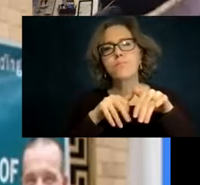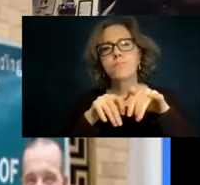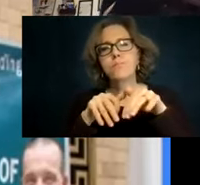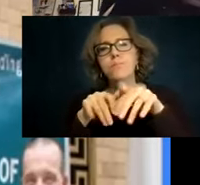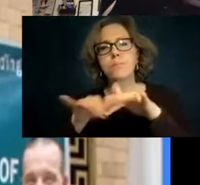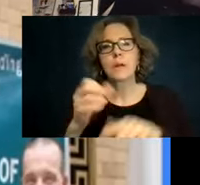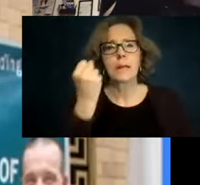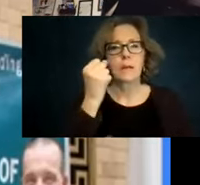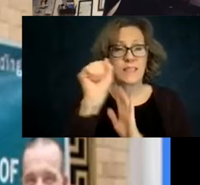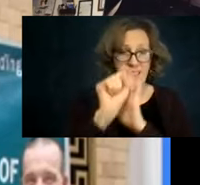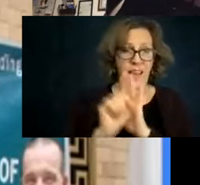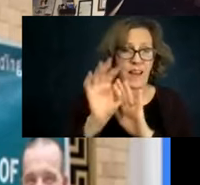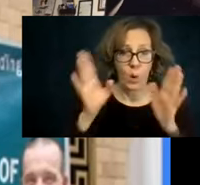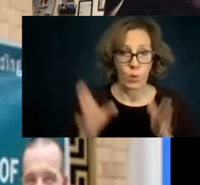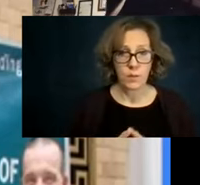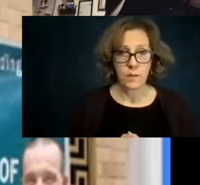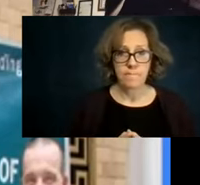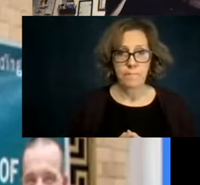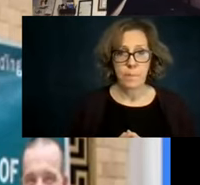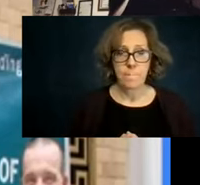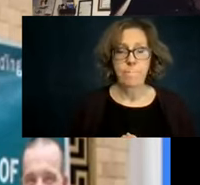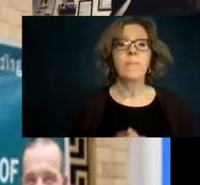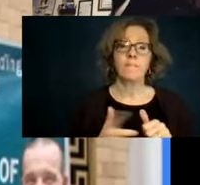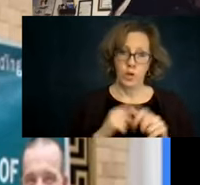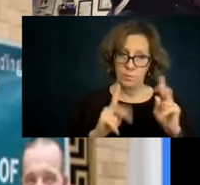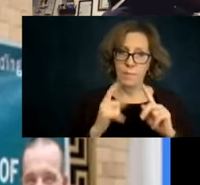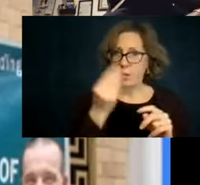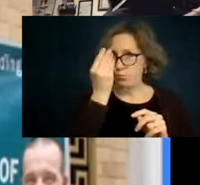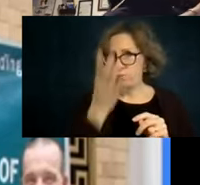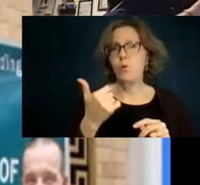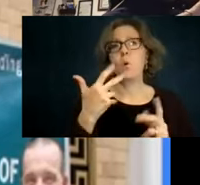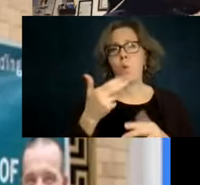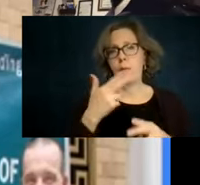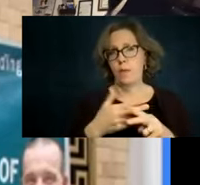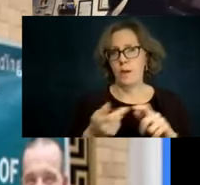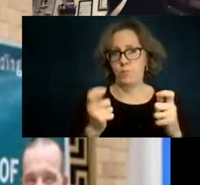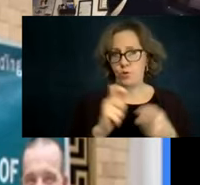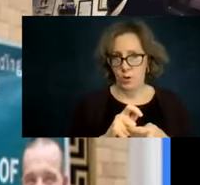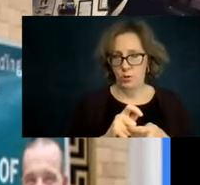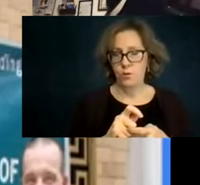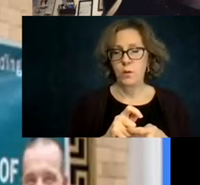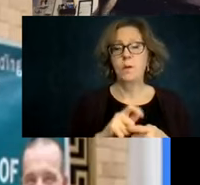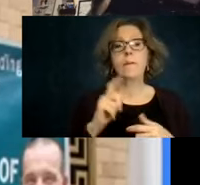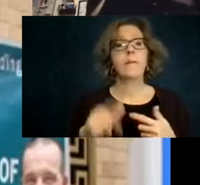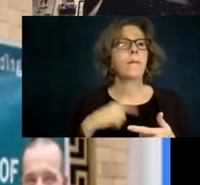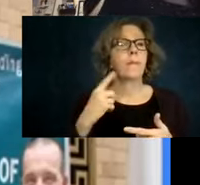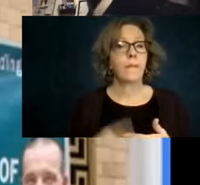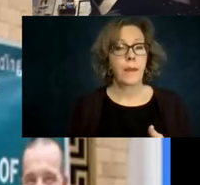First, everybody wanted the name change, and then we went to